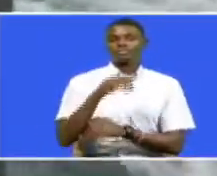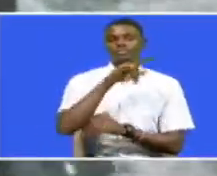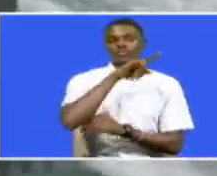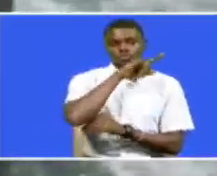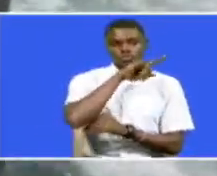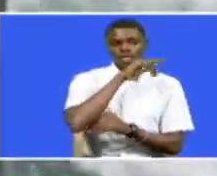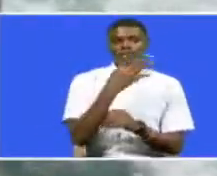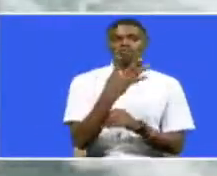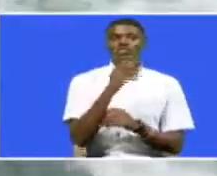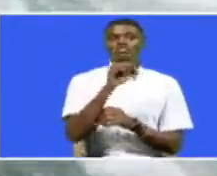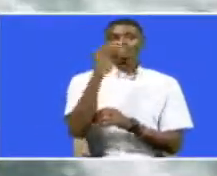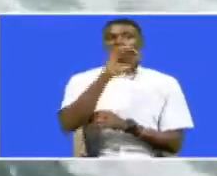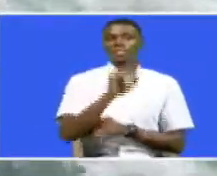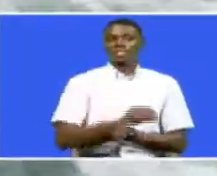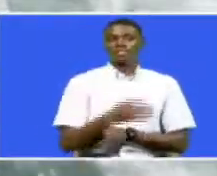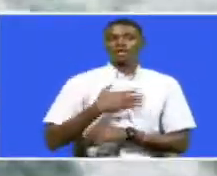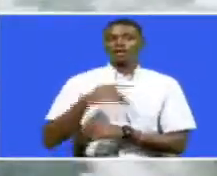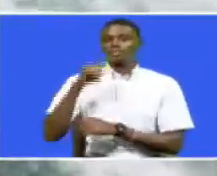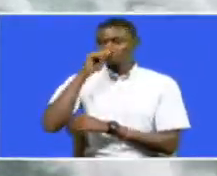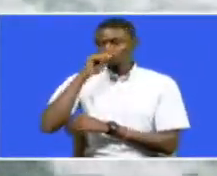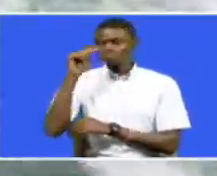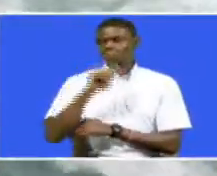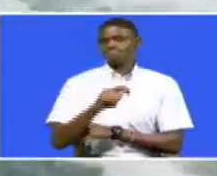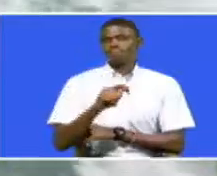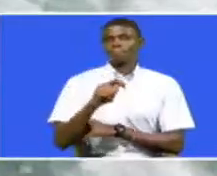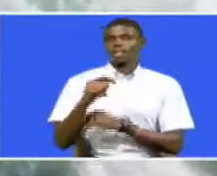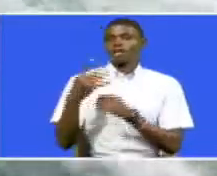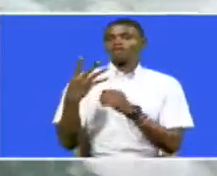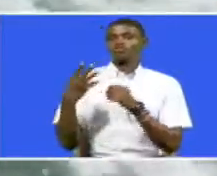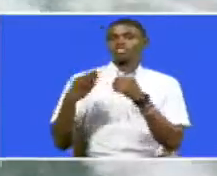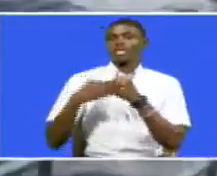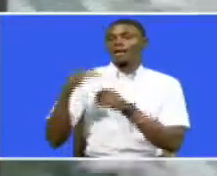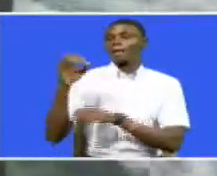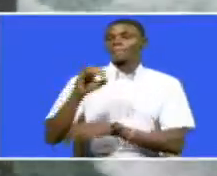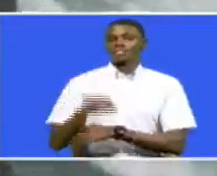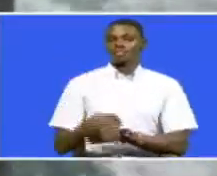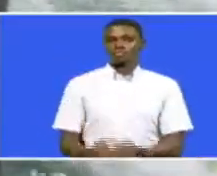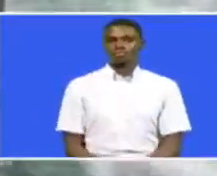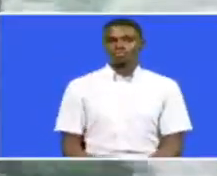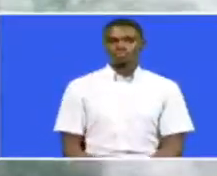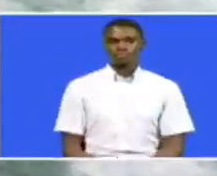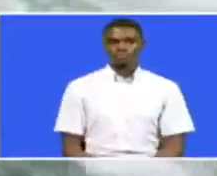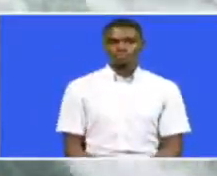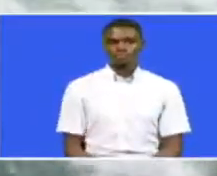Uganda at 45%, and Tanzania at 49%.